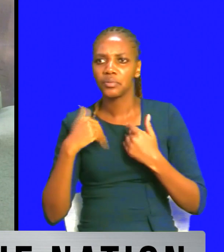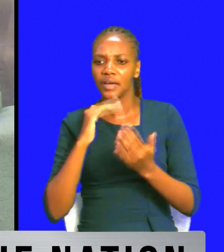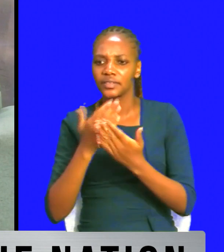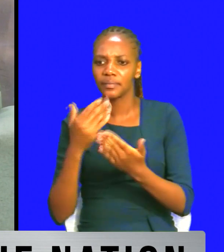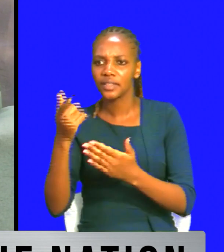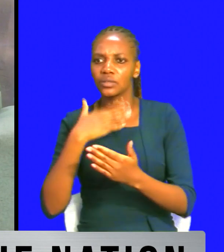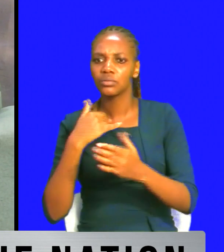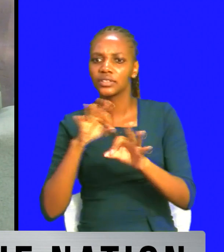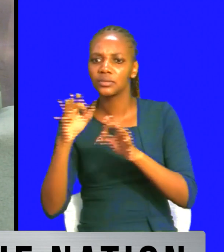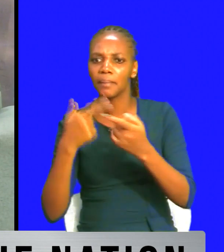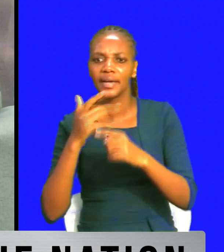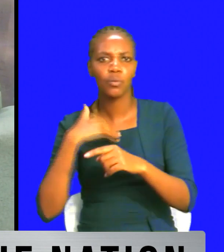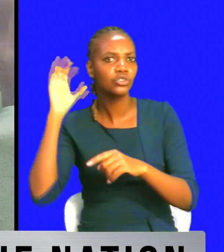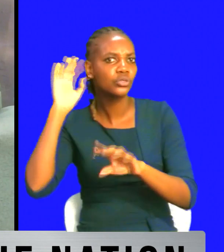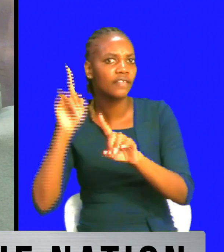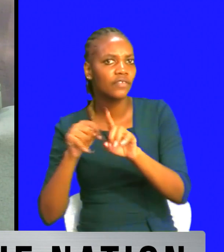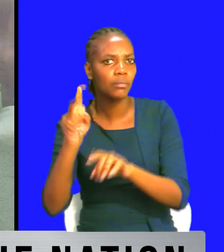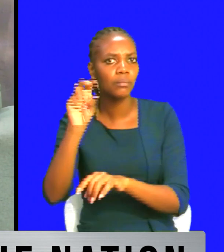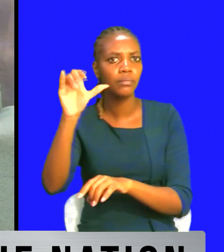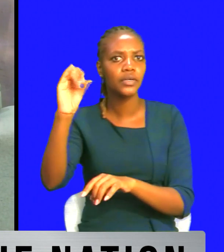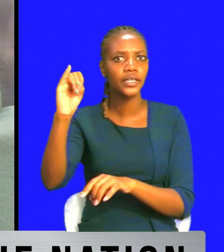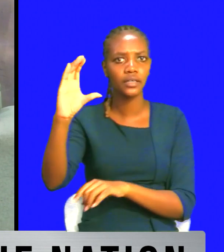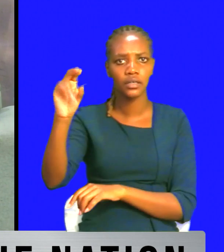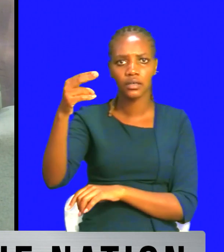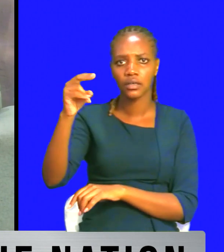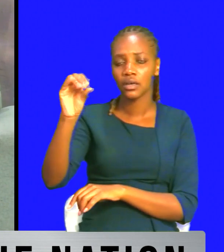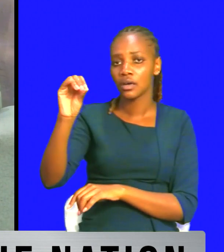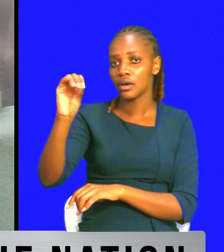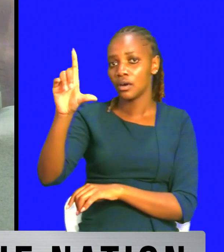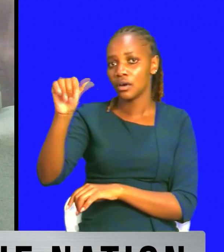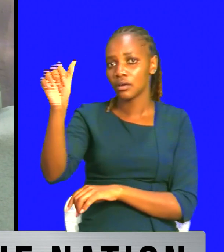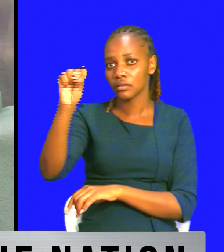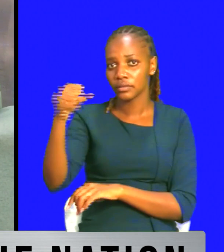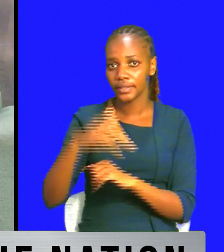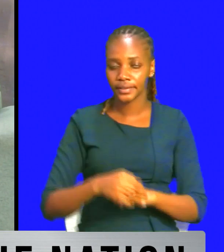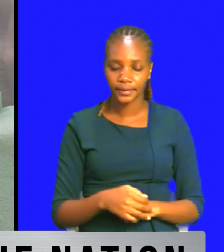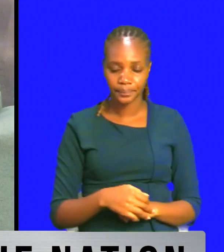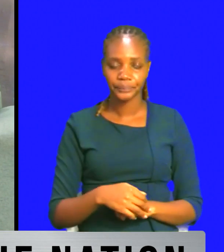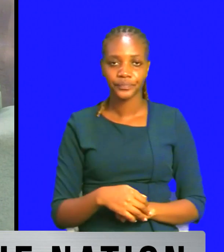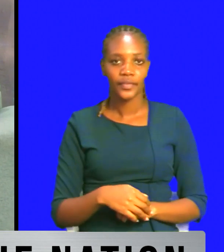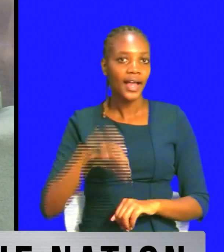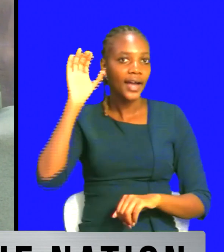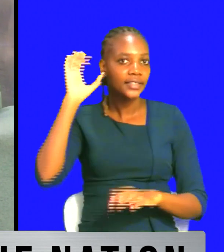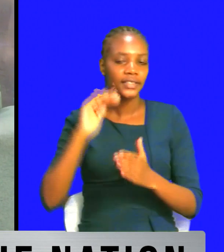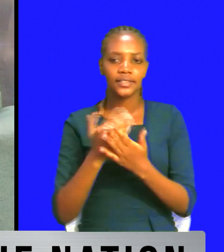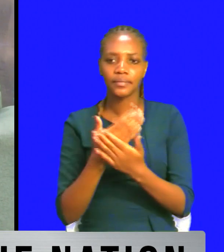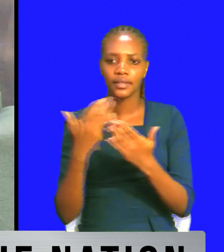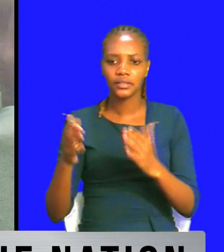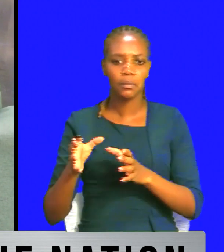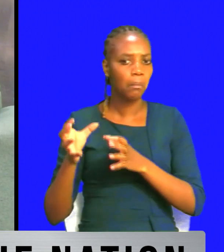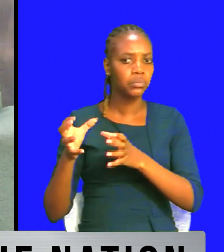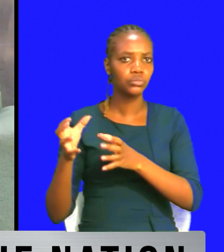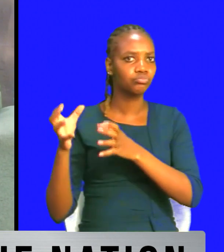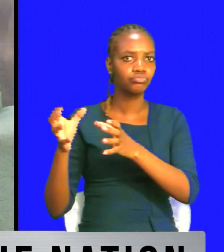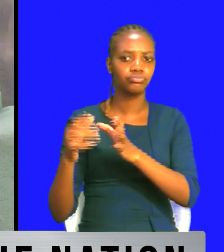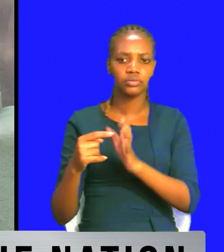but I want to hear from Nicholas now. Yeah, I had some resolutions were pushed around.